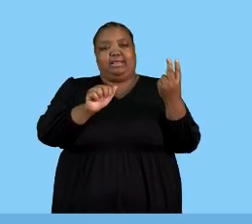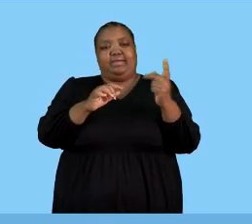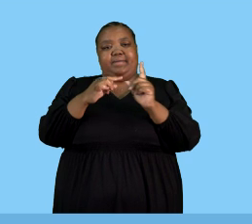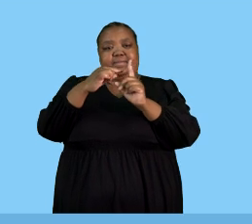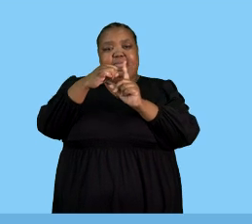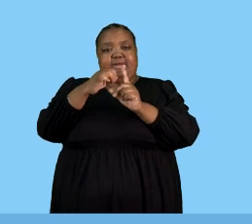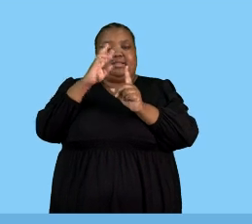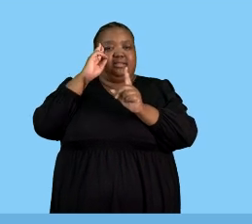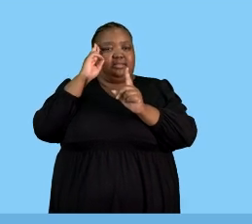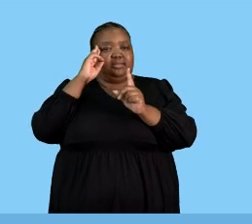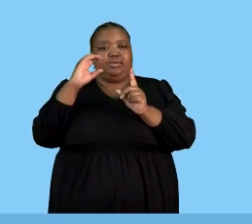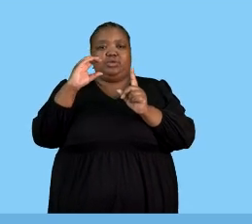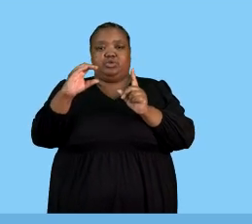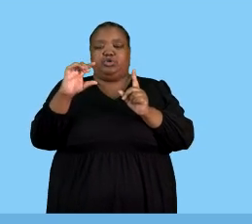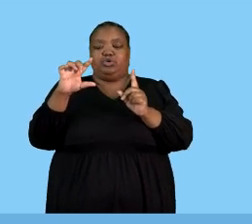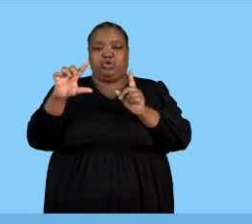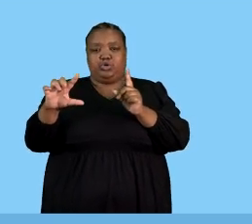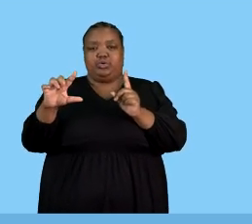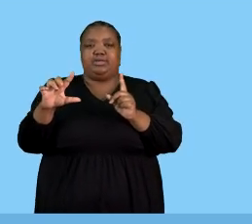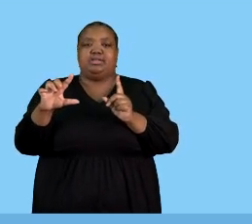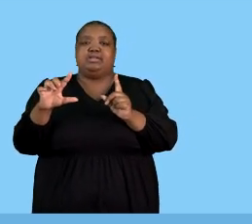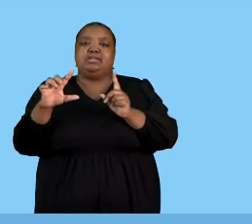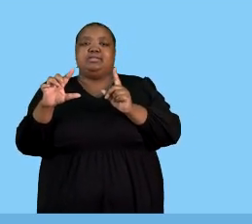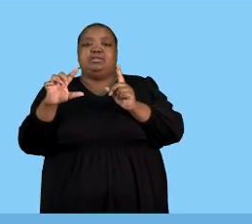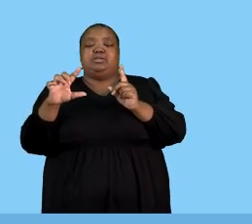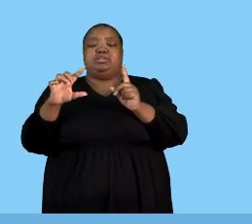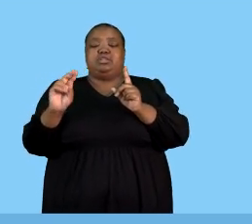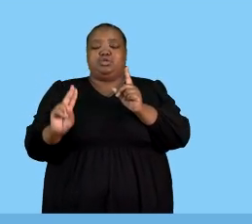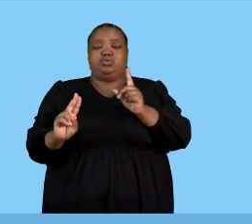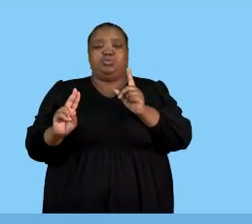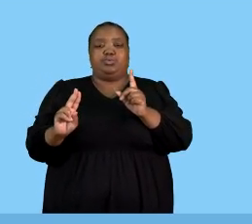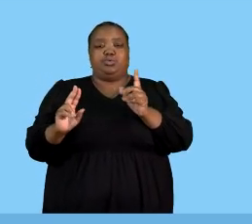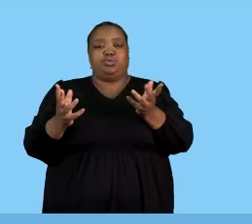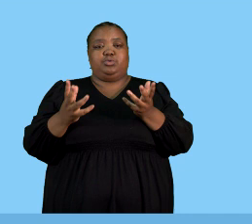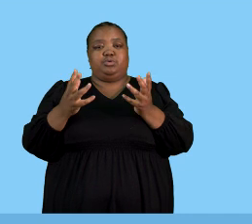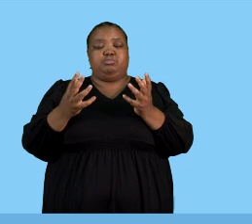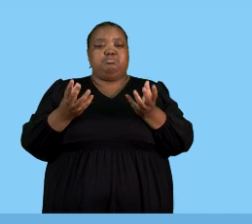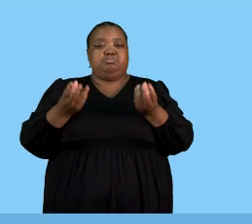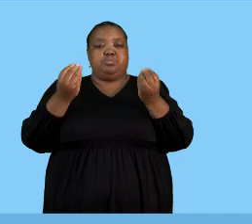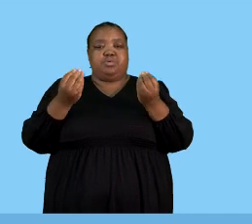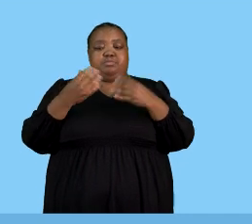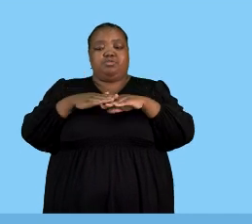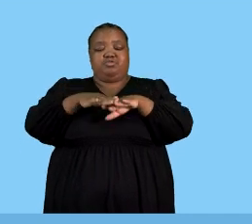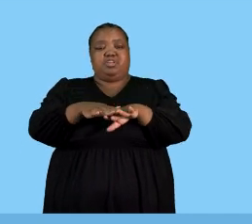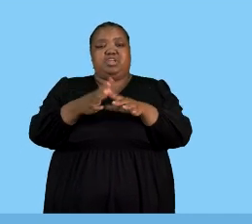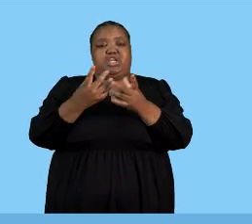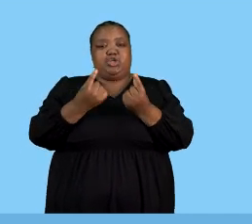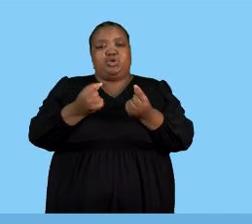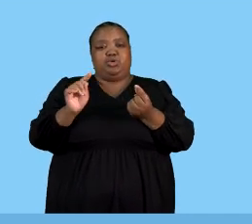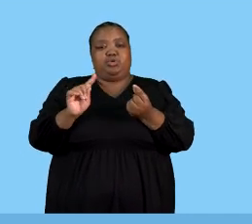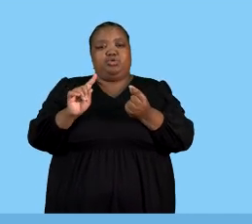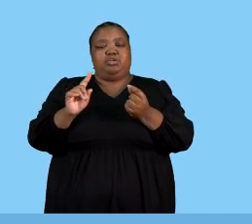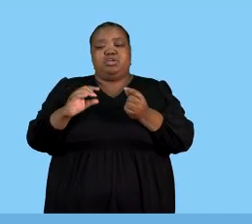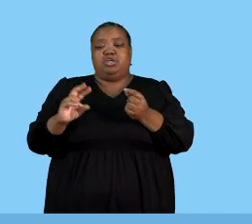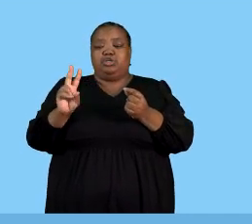have 2Na plus, remember, chlorine is a diatomic molecule, Cl2, reacting